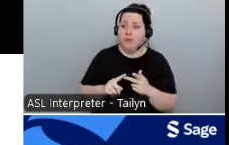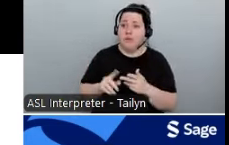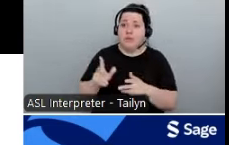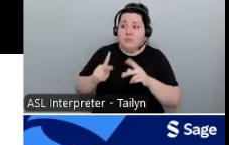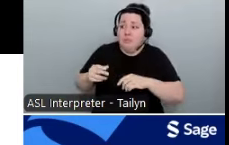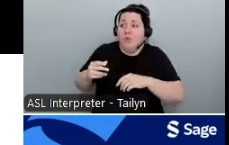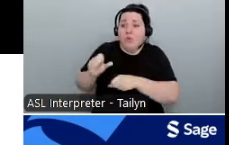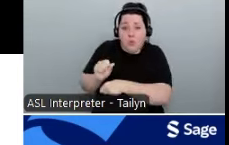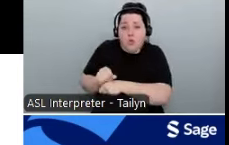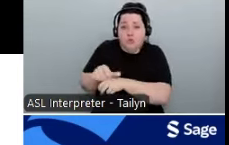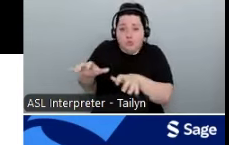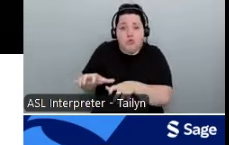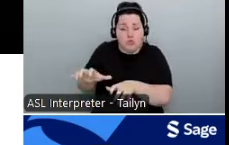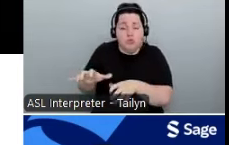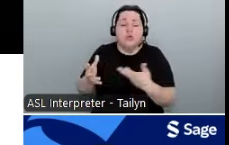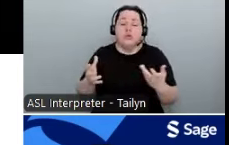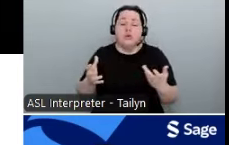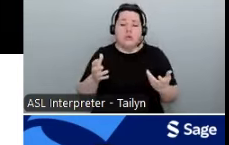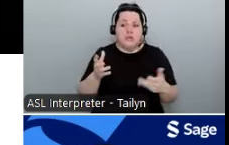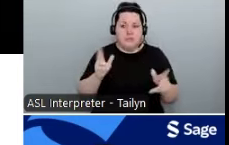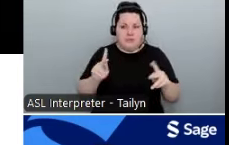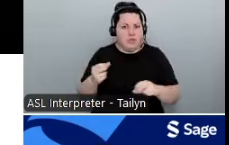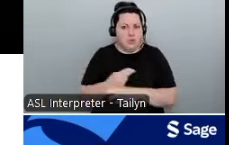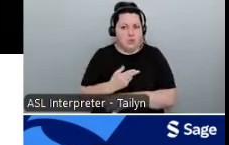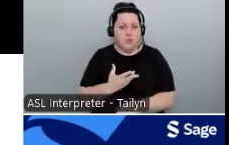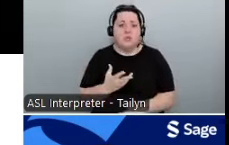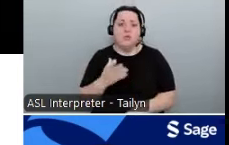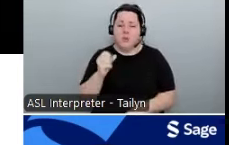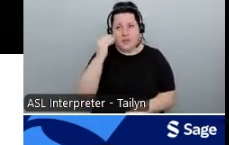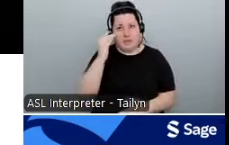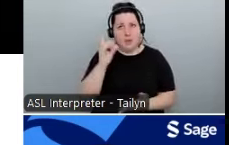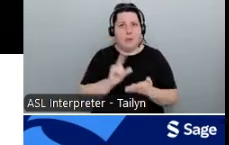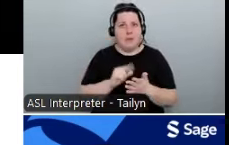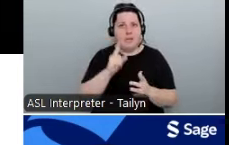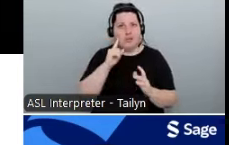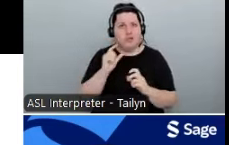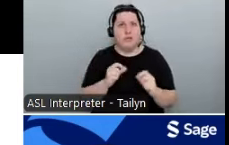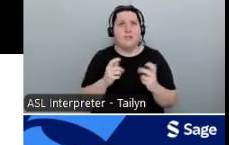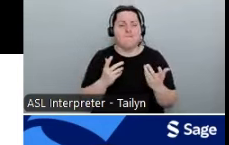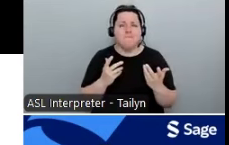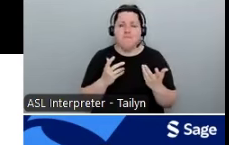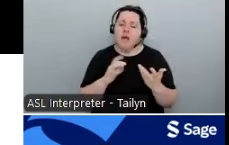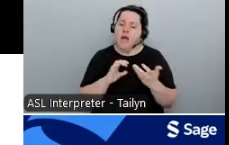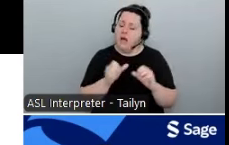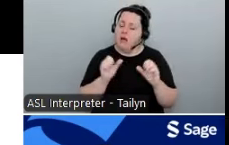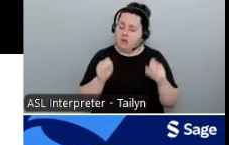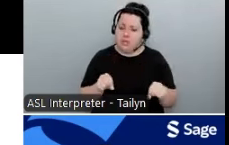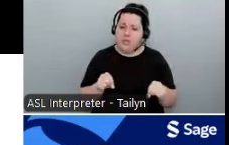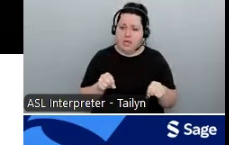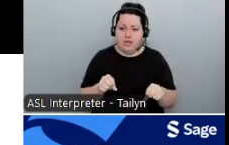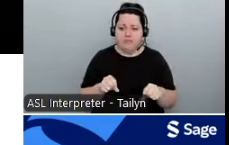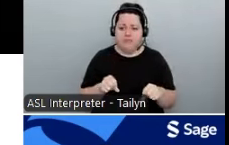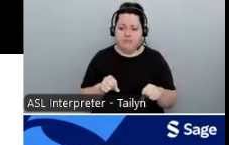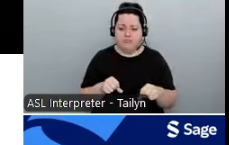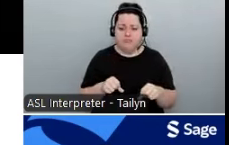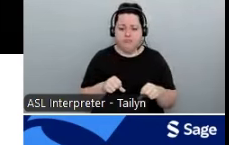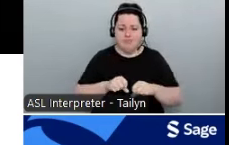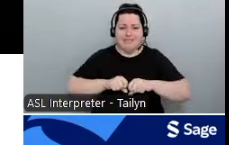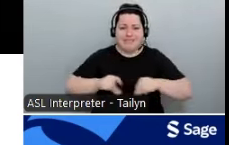use it. So think in terms of a publication strategy and look for ways that you can use other forms of dissemination to build